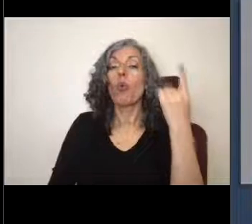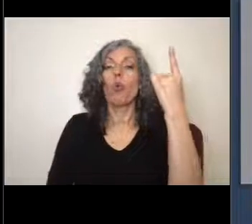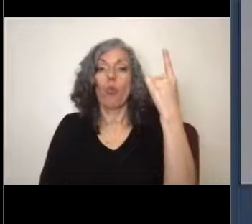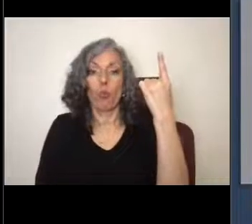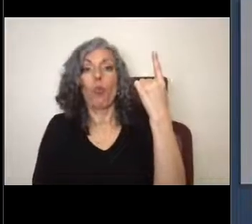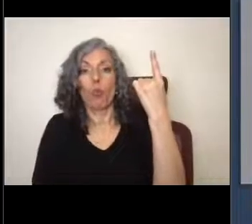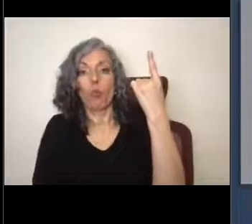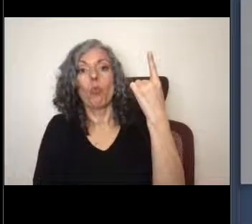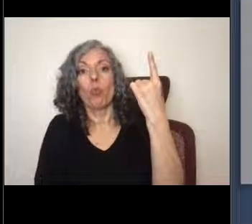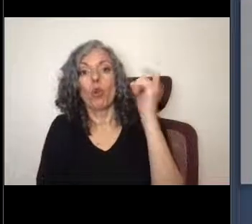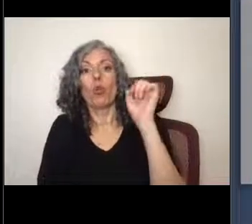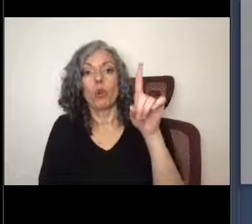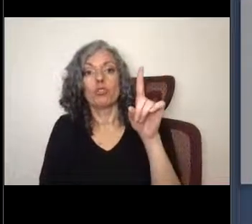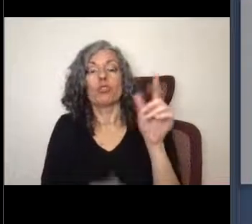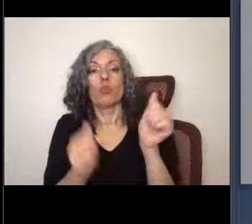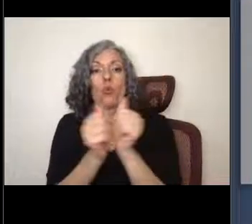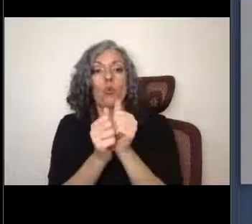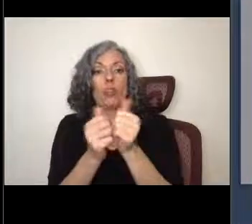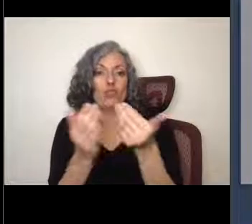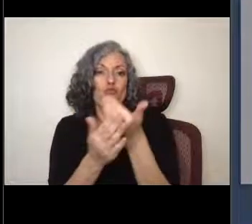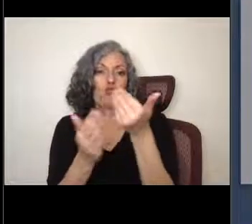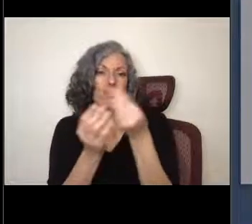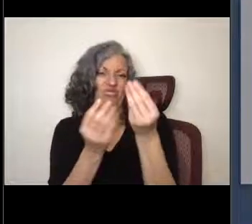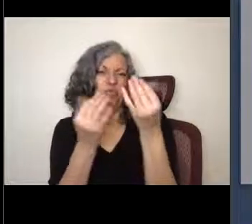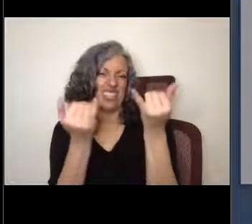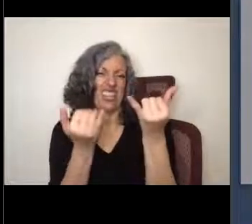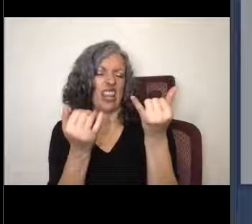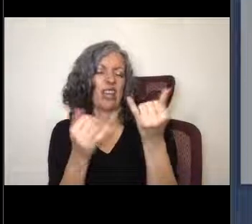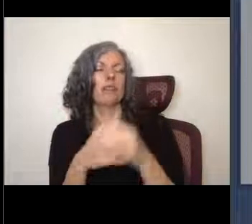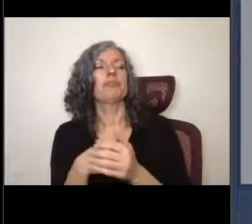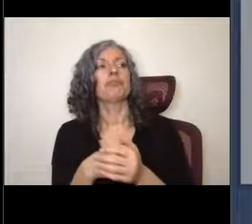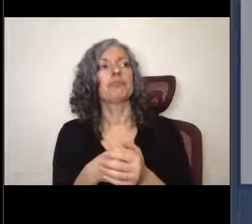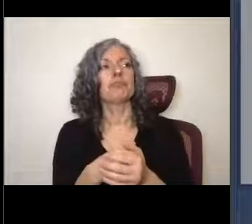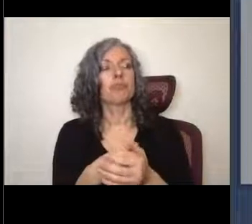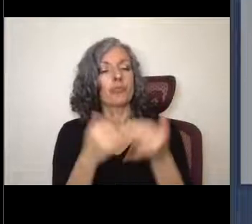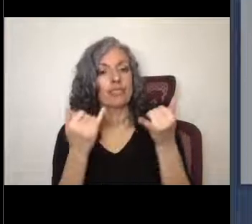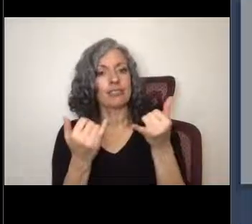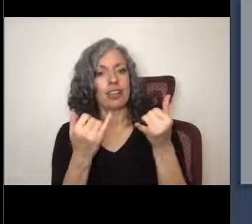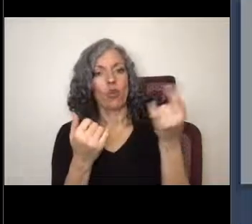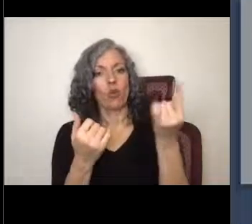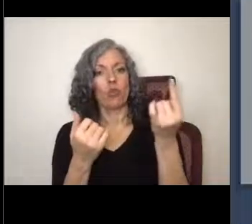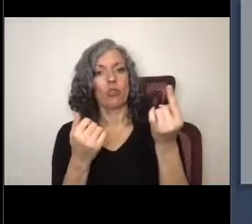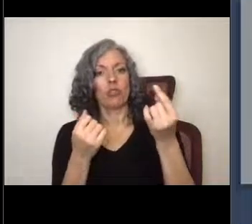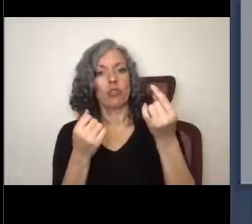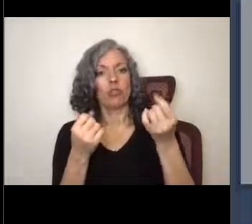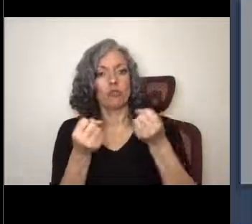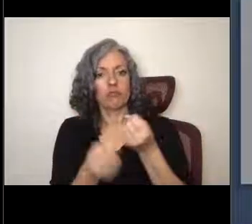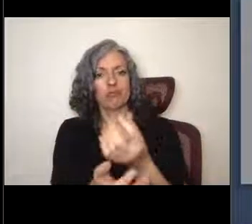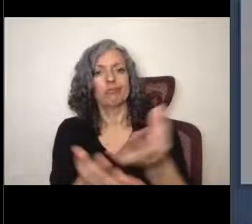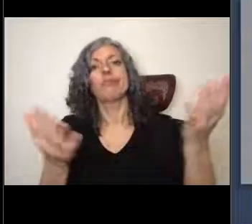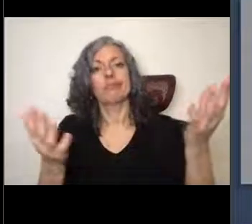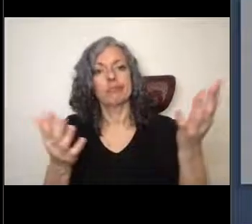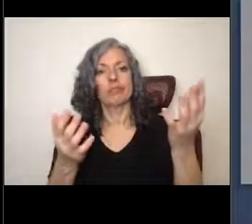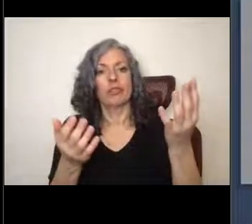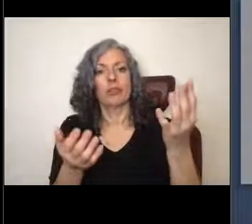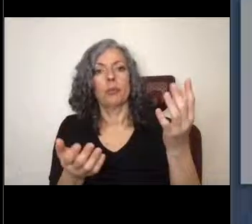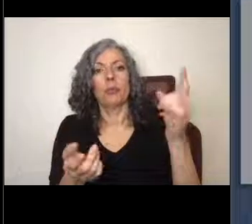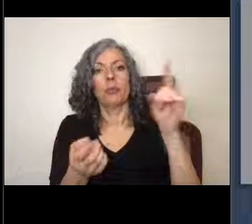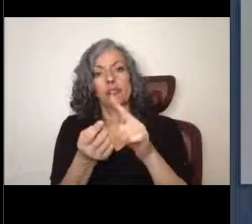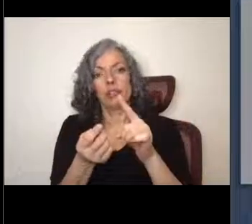with the new information that was brought up today. Okay. With the request that's being presented, but only delivering much less of a